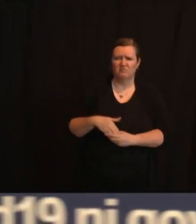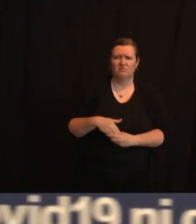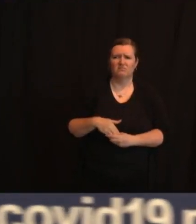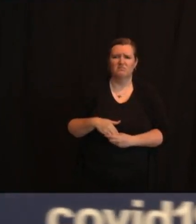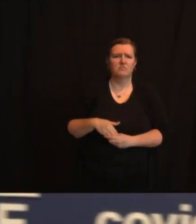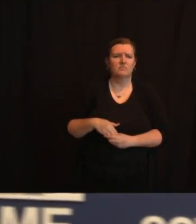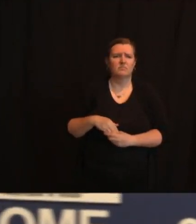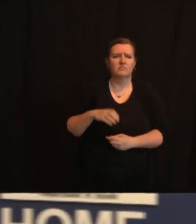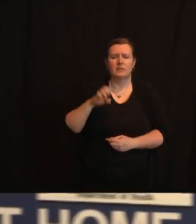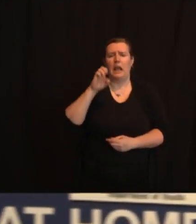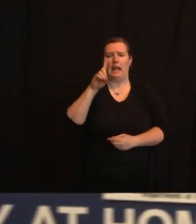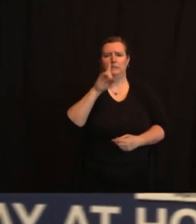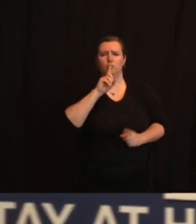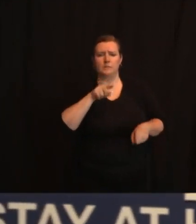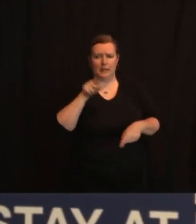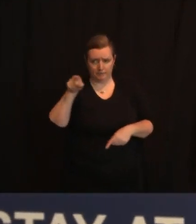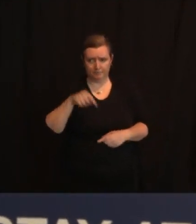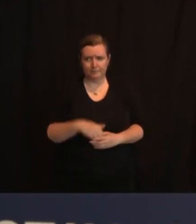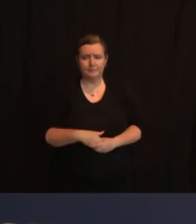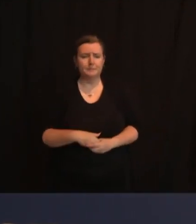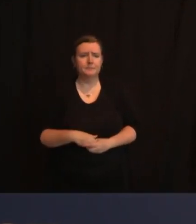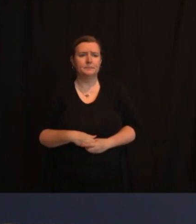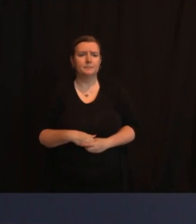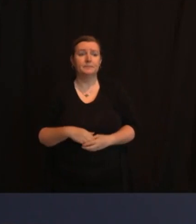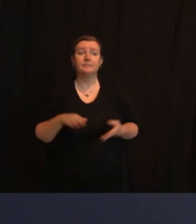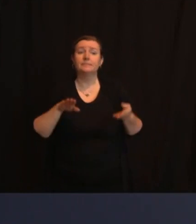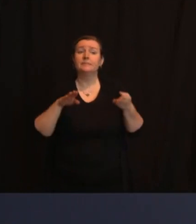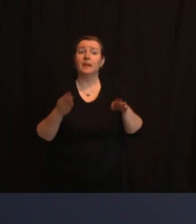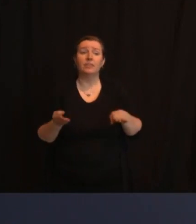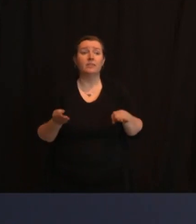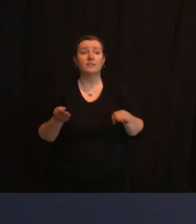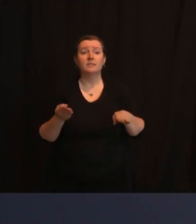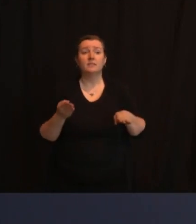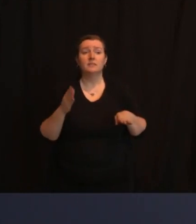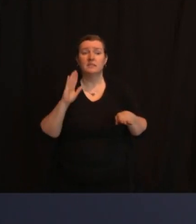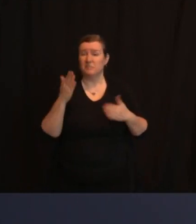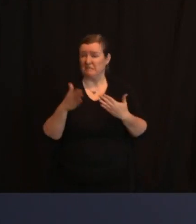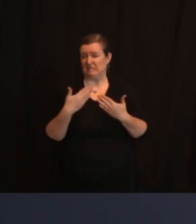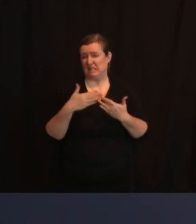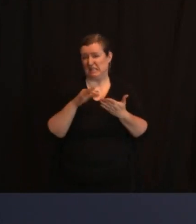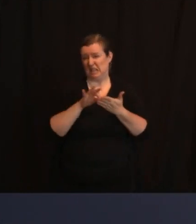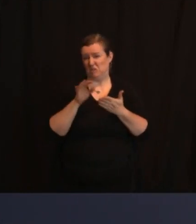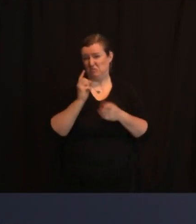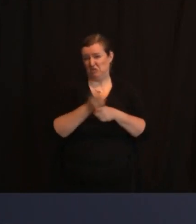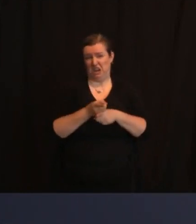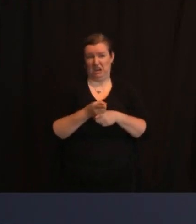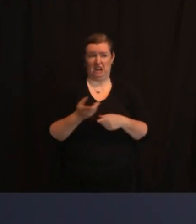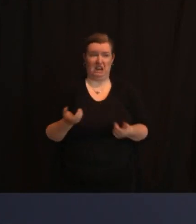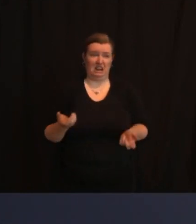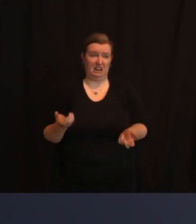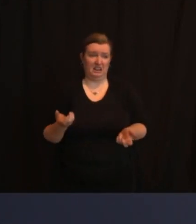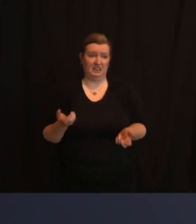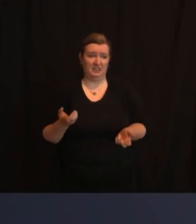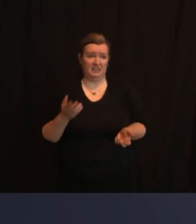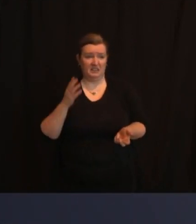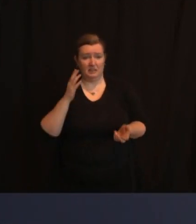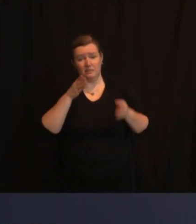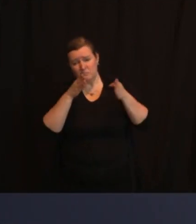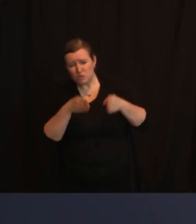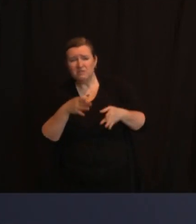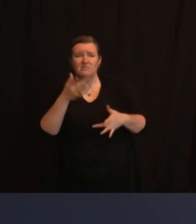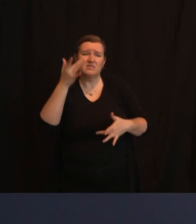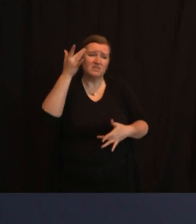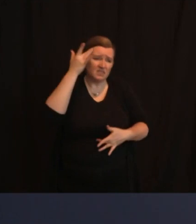Deaths are one of those things that seems like it'd be very easy to go ahead and count. Basically, you'd say, okay, I know somebody got sick, I know they died, I count